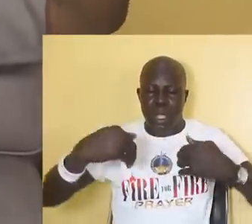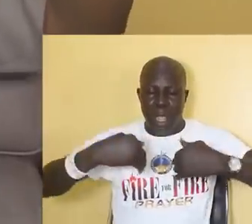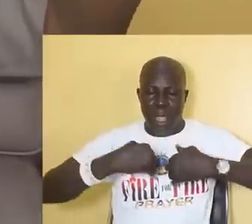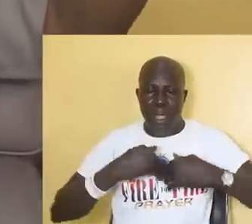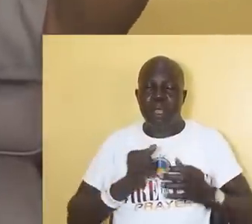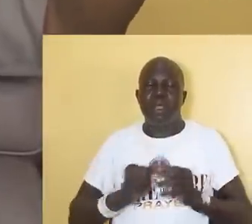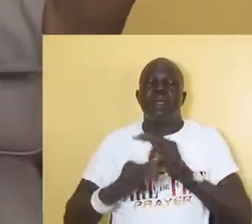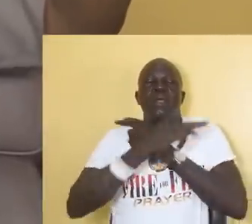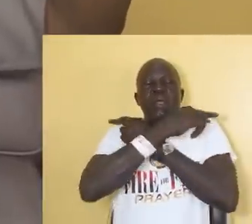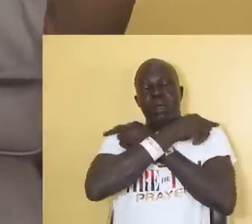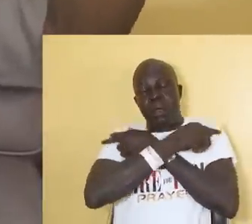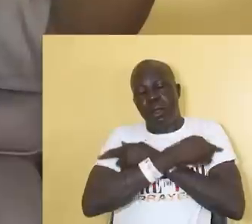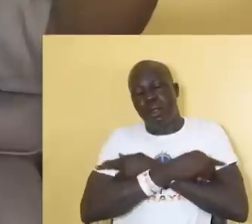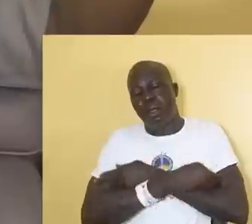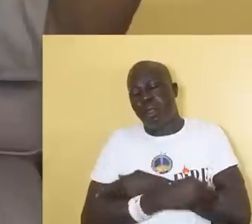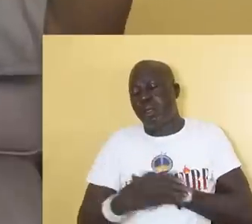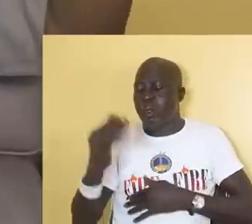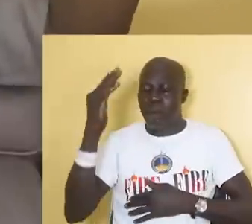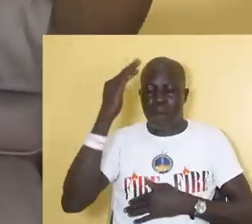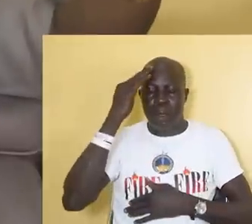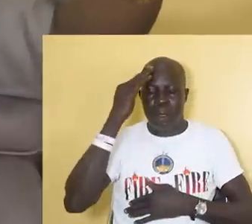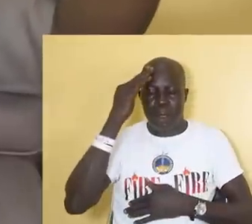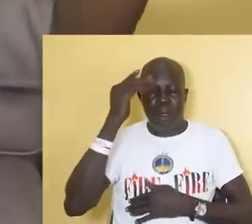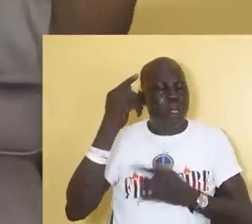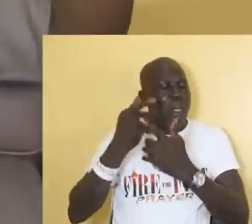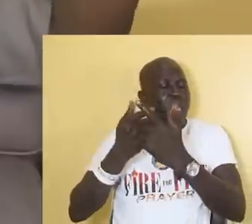aomi isuradi do